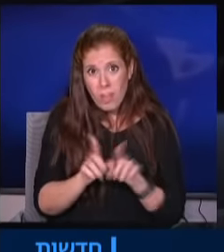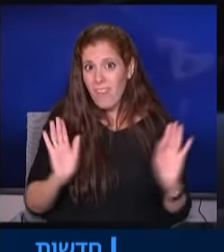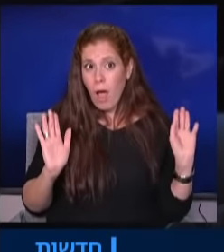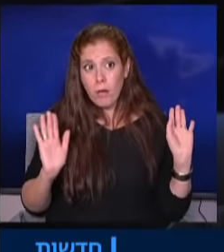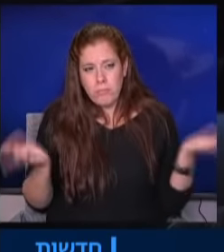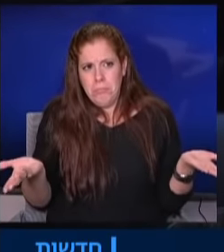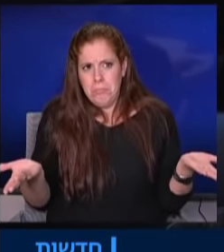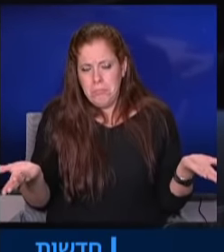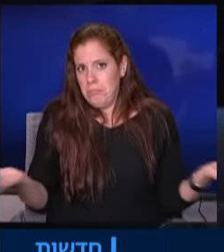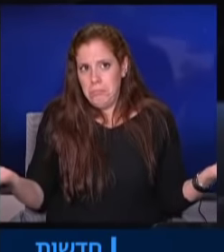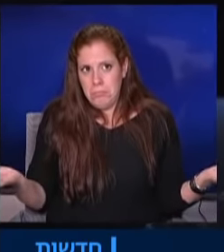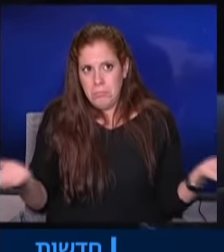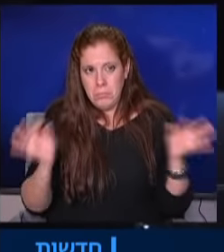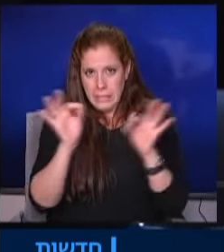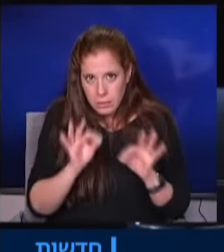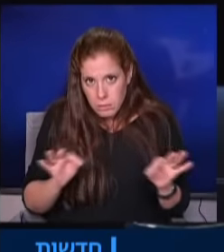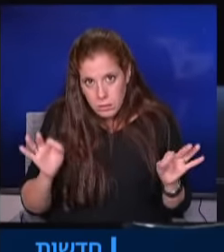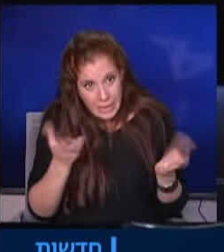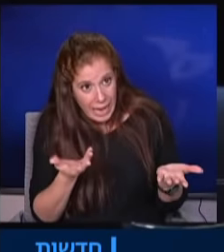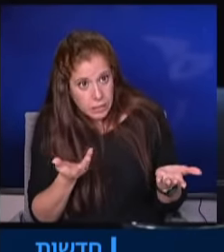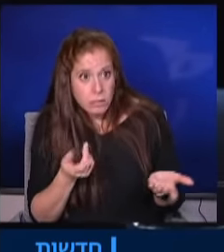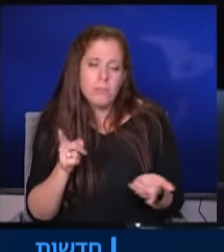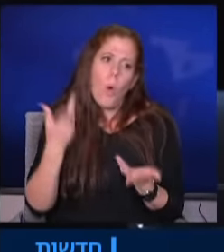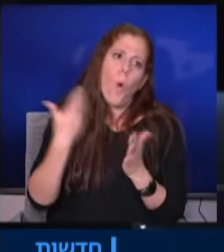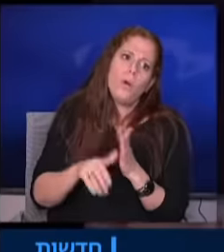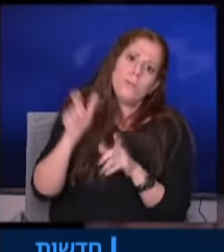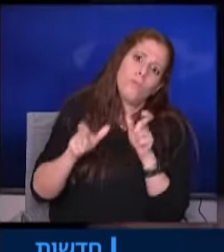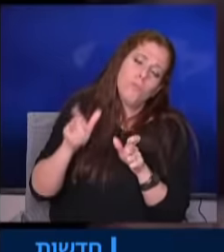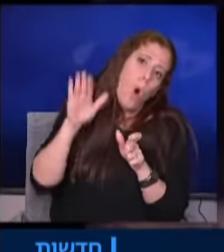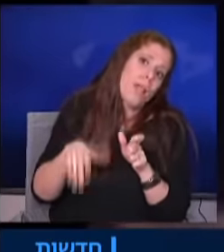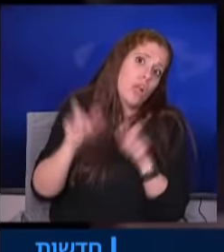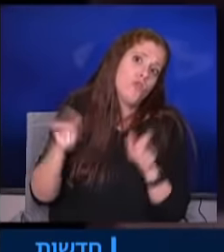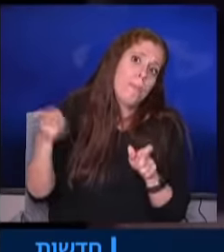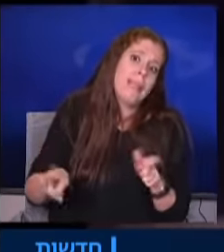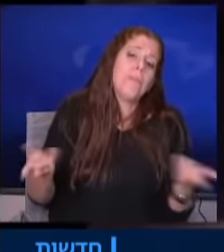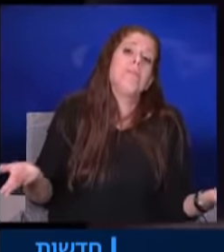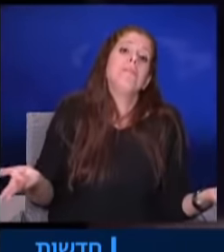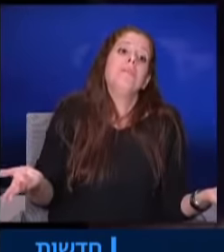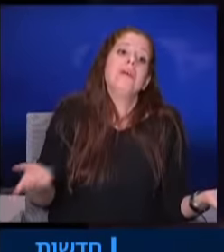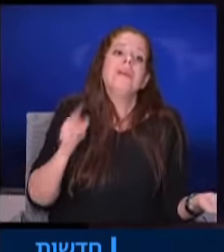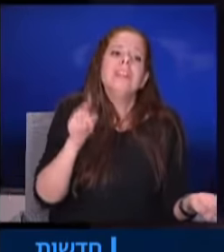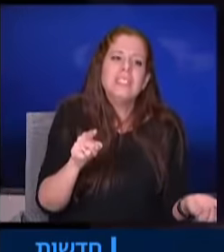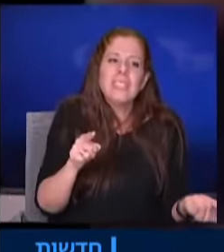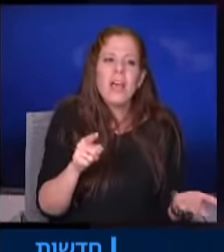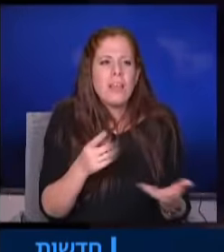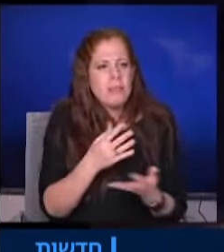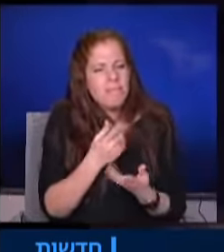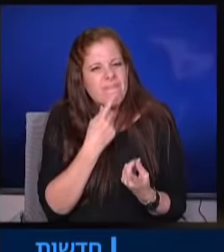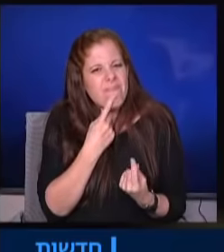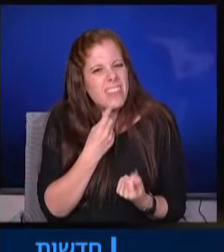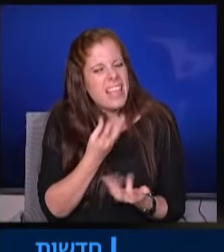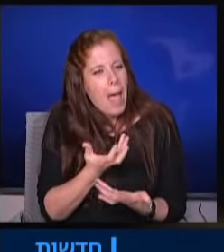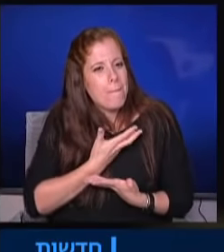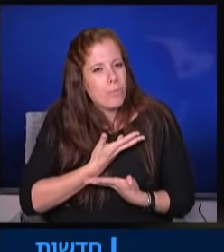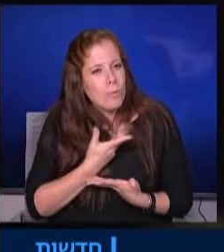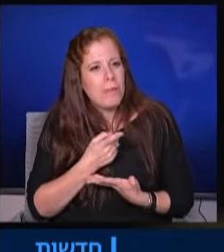mean, it's a ritual. Except less people die. This is acquired taste. It's like an extreme sport.